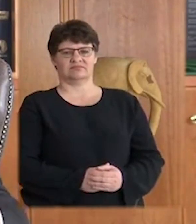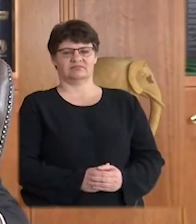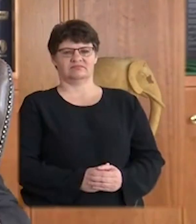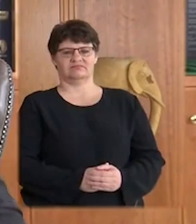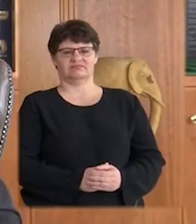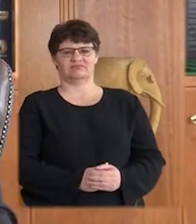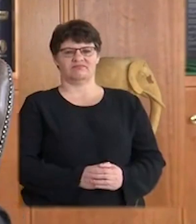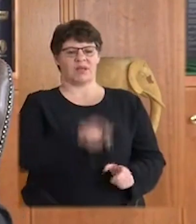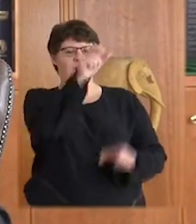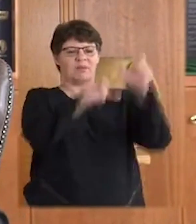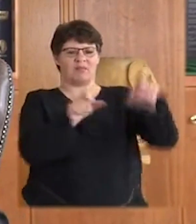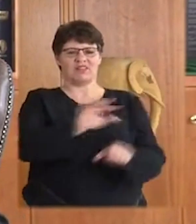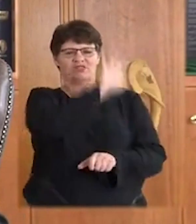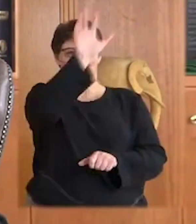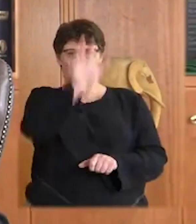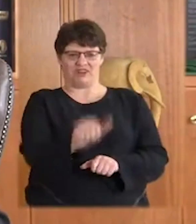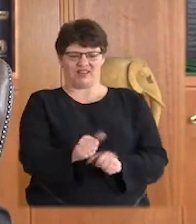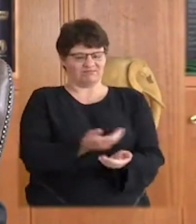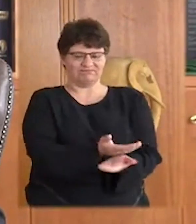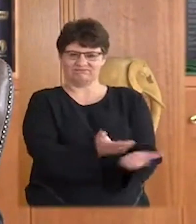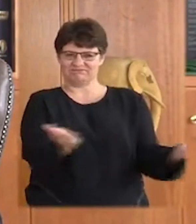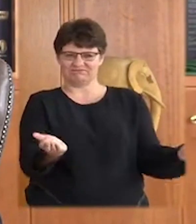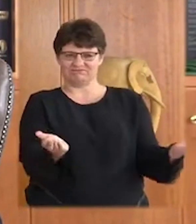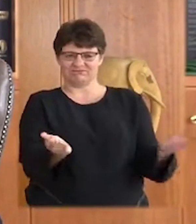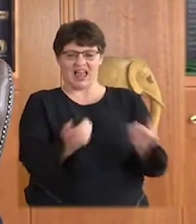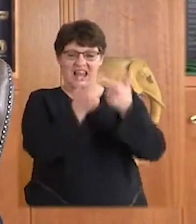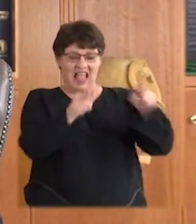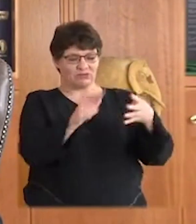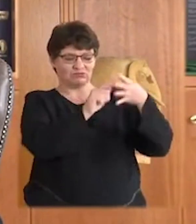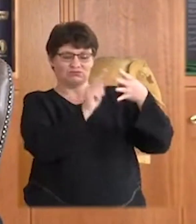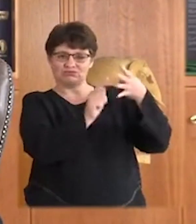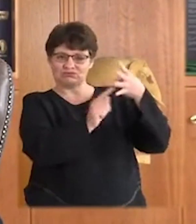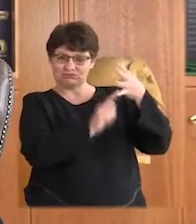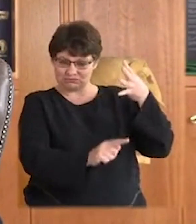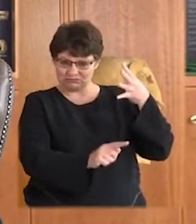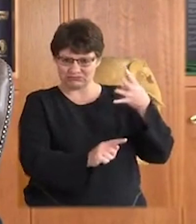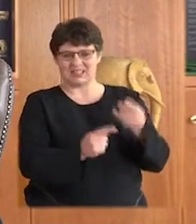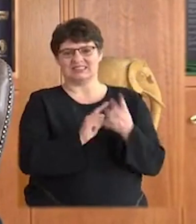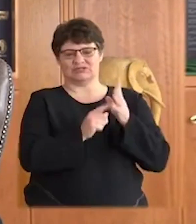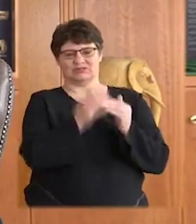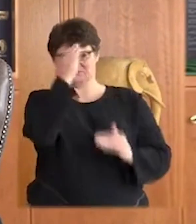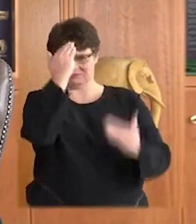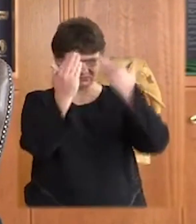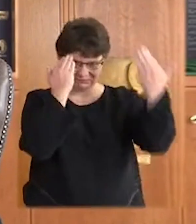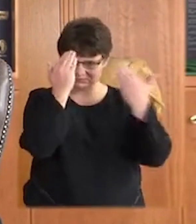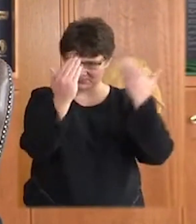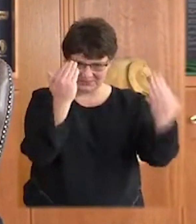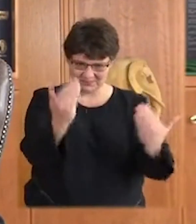Fellow South Africans, Sanbonani, Dumelang, Inhlekani,